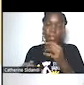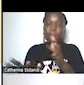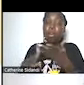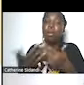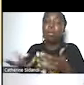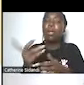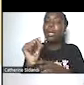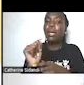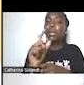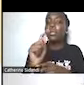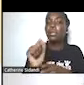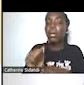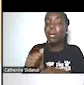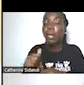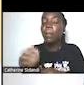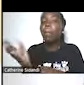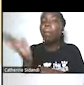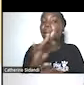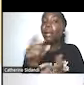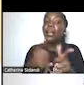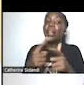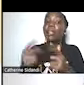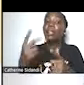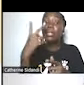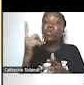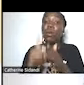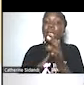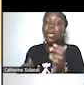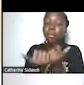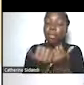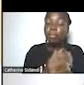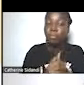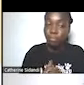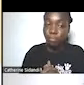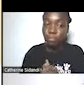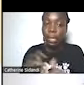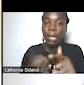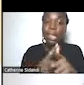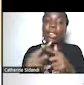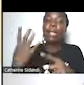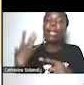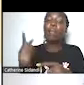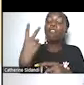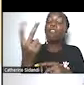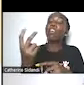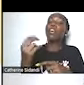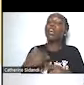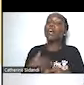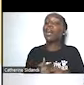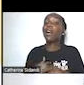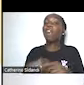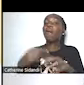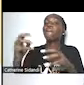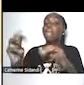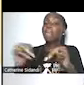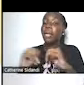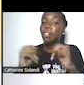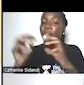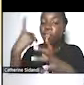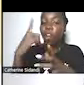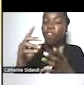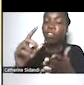and reference and see what has happened. Then methodology, selection, and model building. So this is where